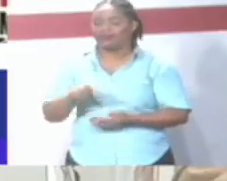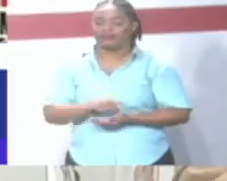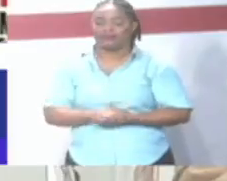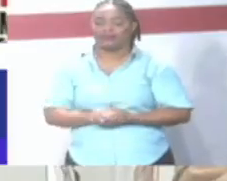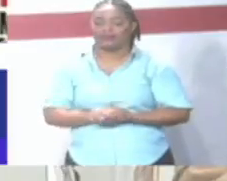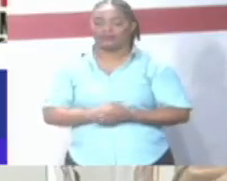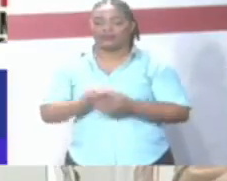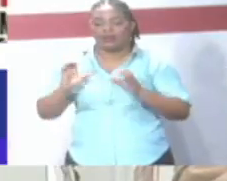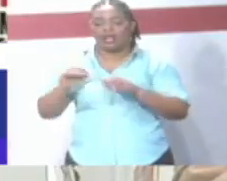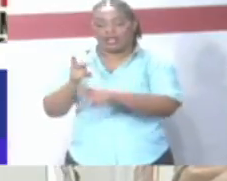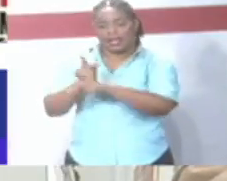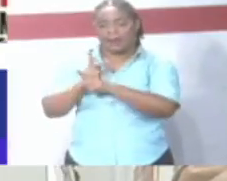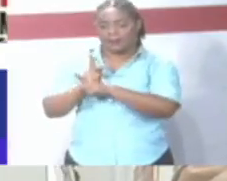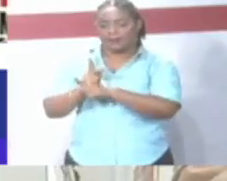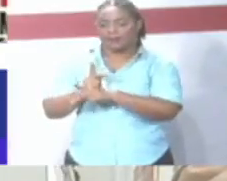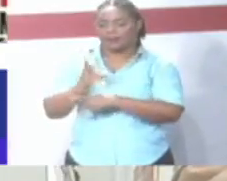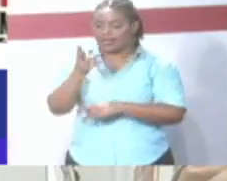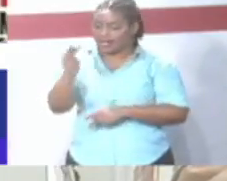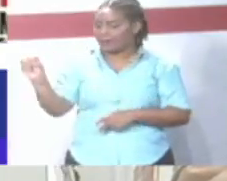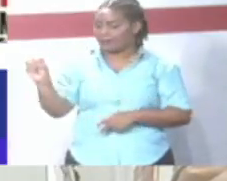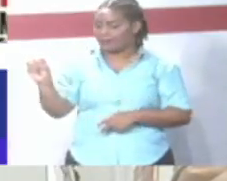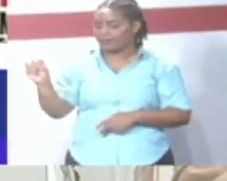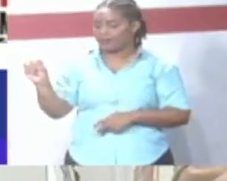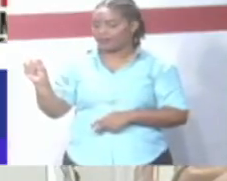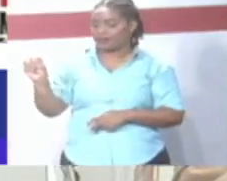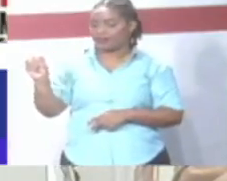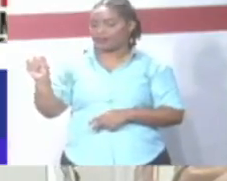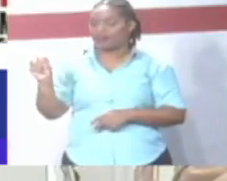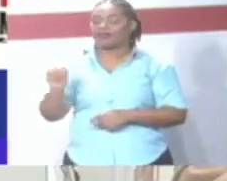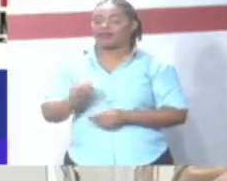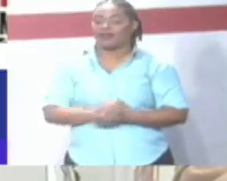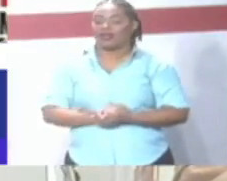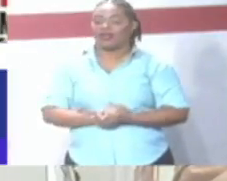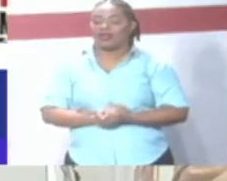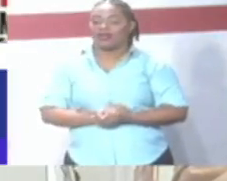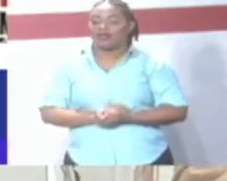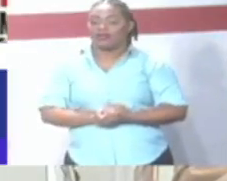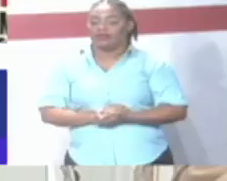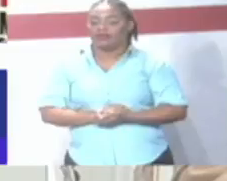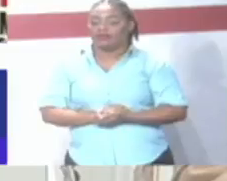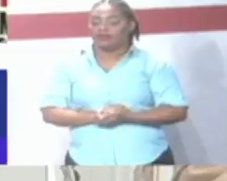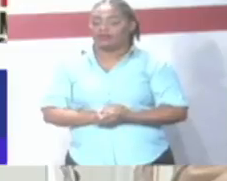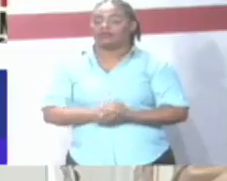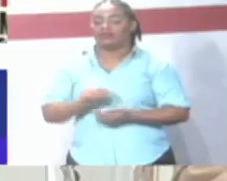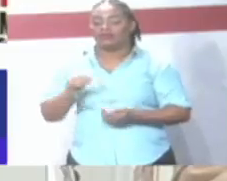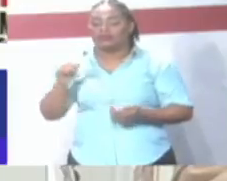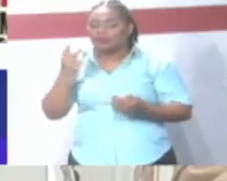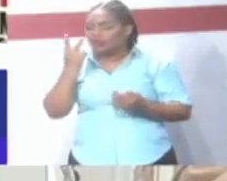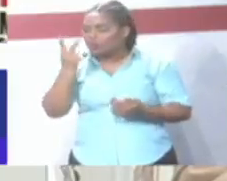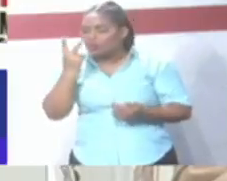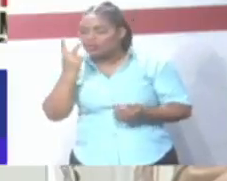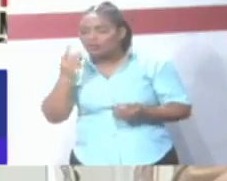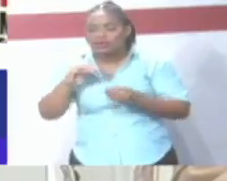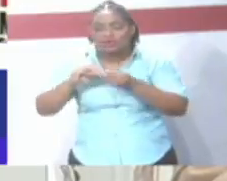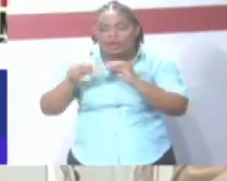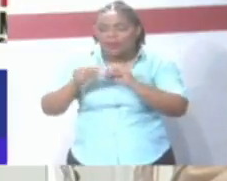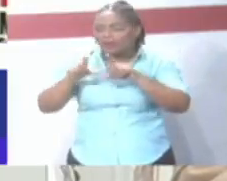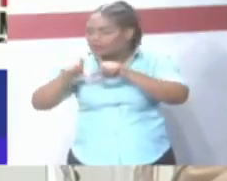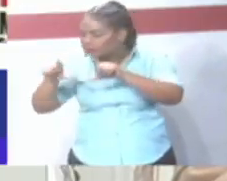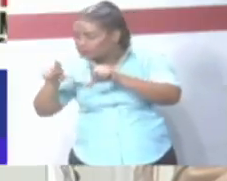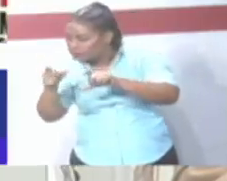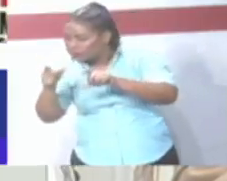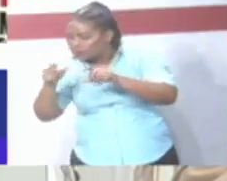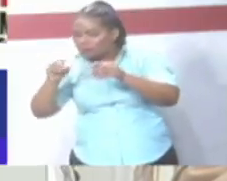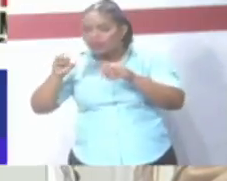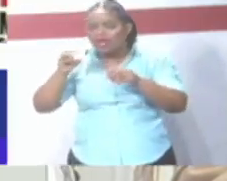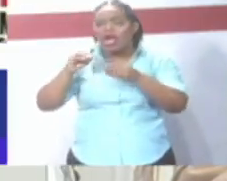dose. I will have to check the actual stock count to find out what number of vaccines we